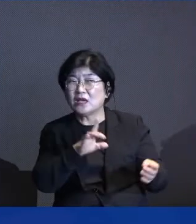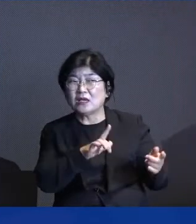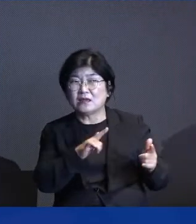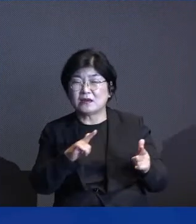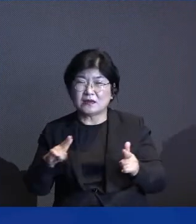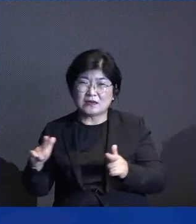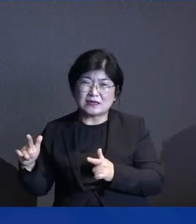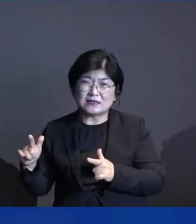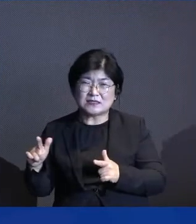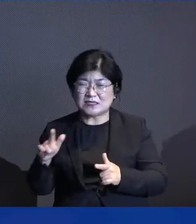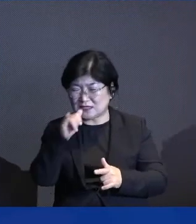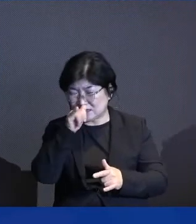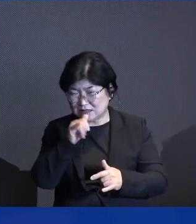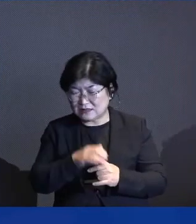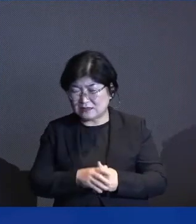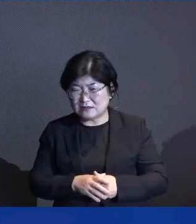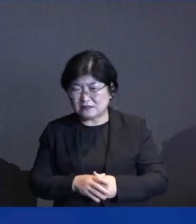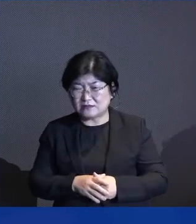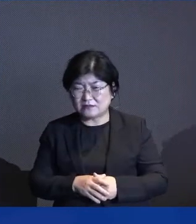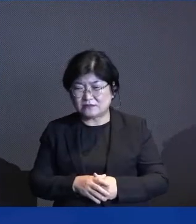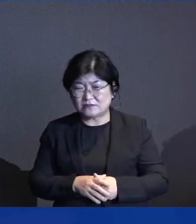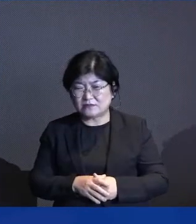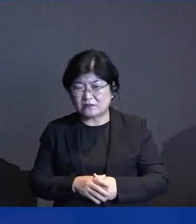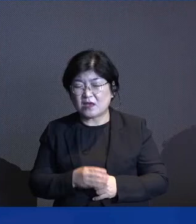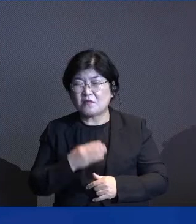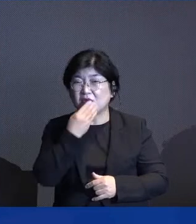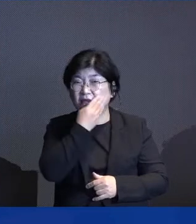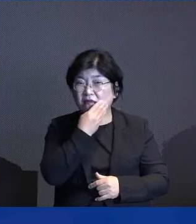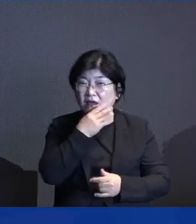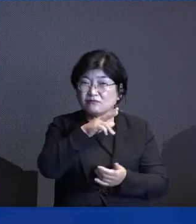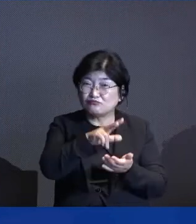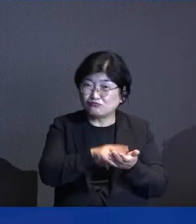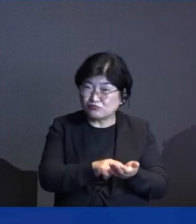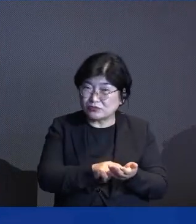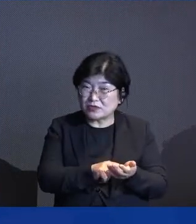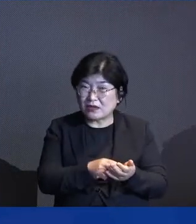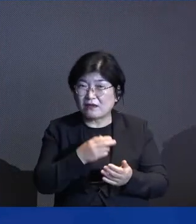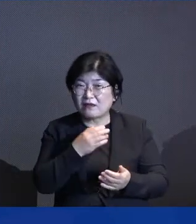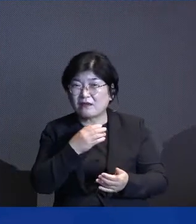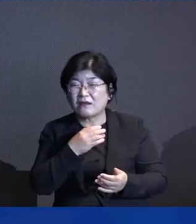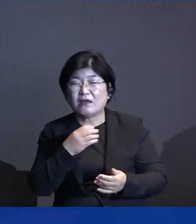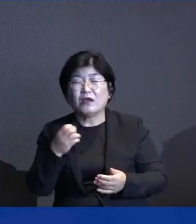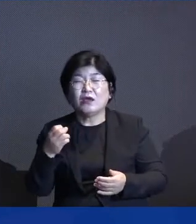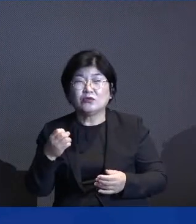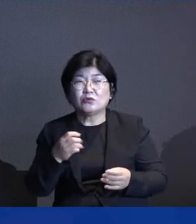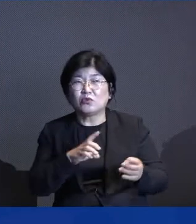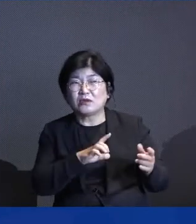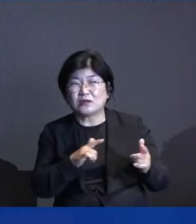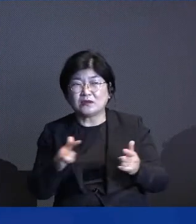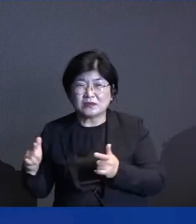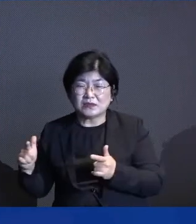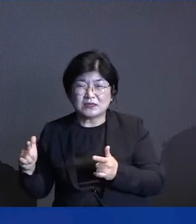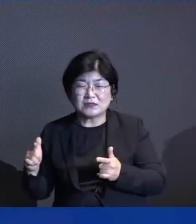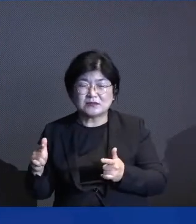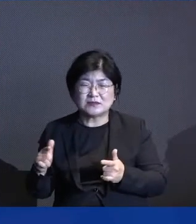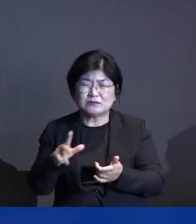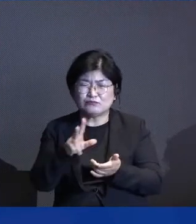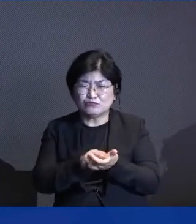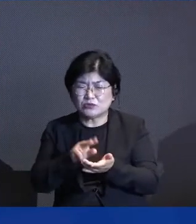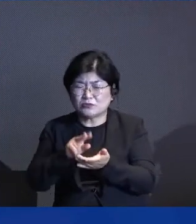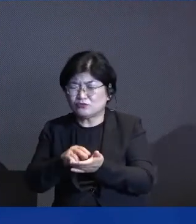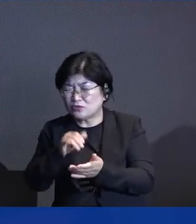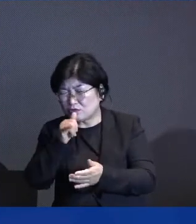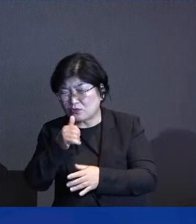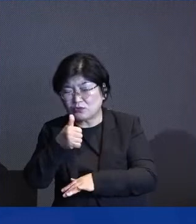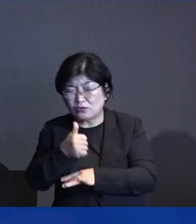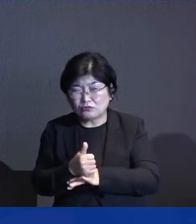all affect depressive symptoms or suicide rates. And also it can be related to access